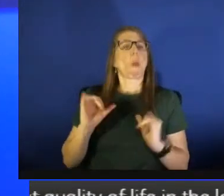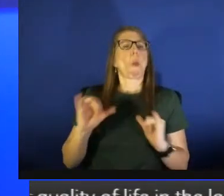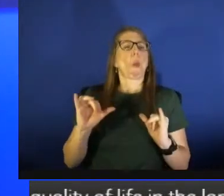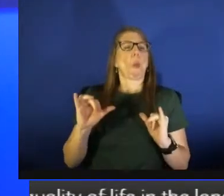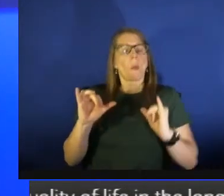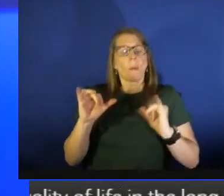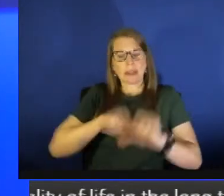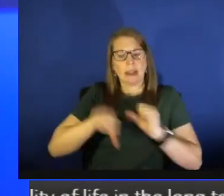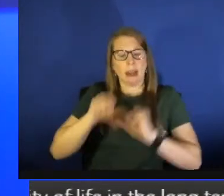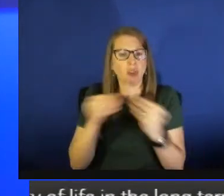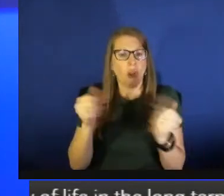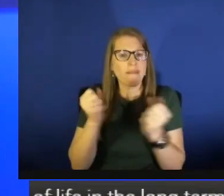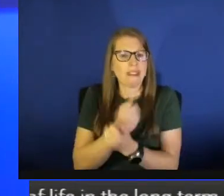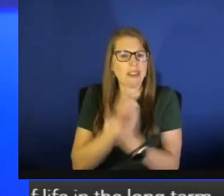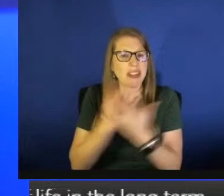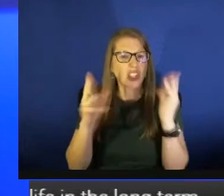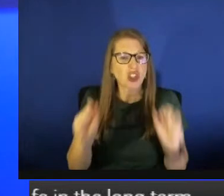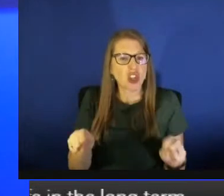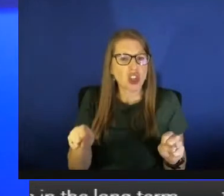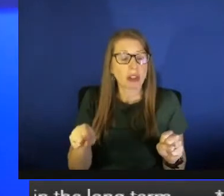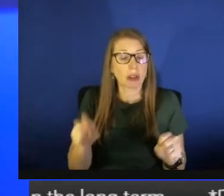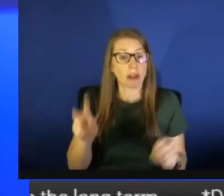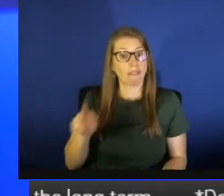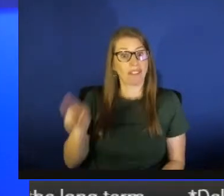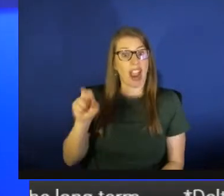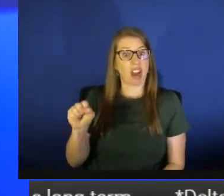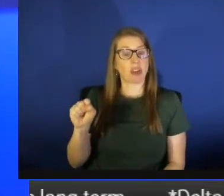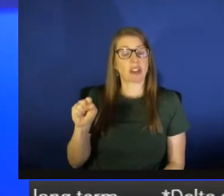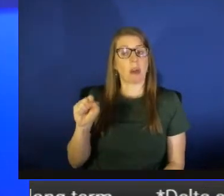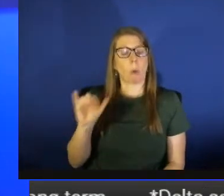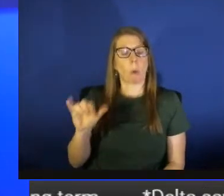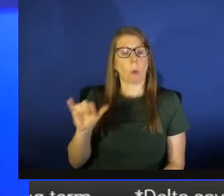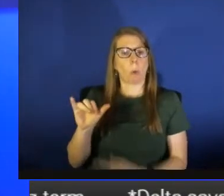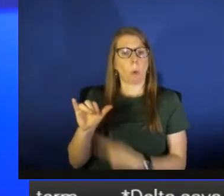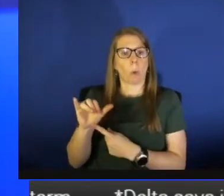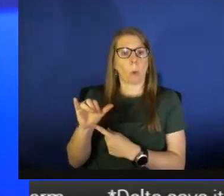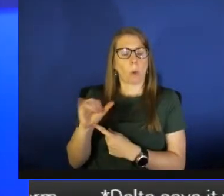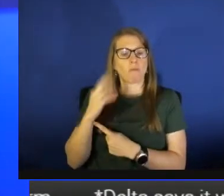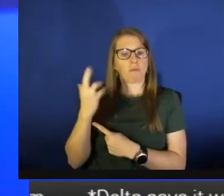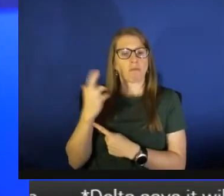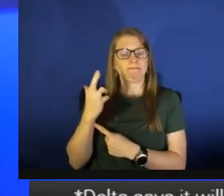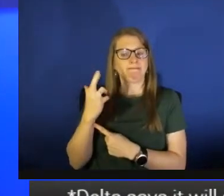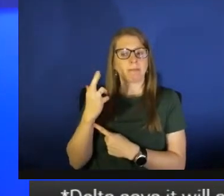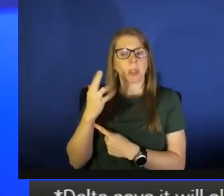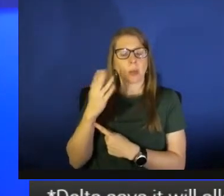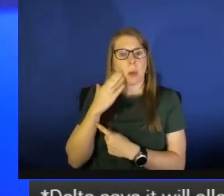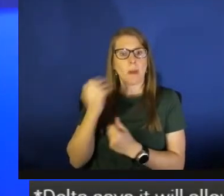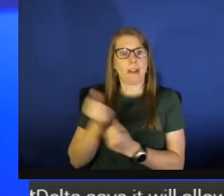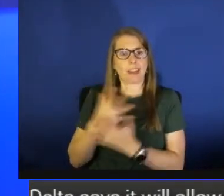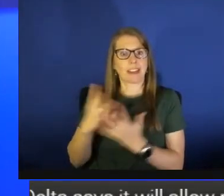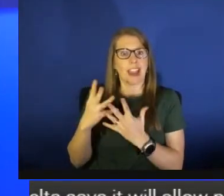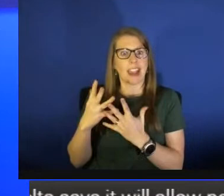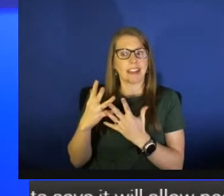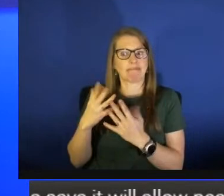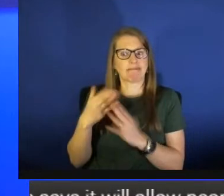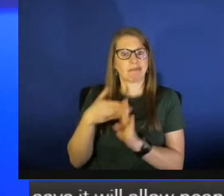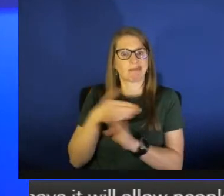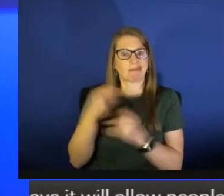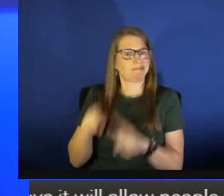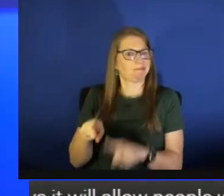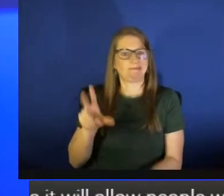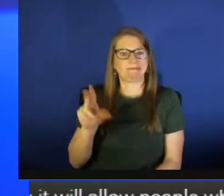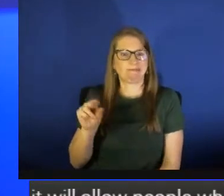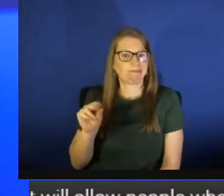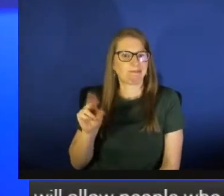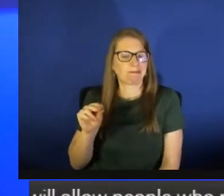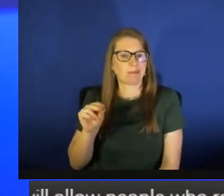everything. And this virus taught us that we didn't know everything initially and that we had to learn about it. The problem was that created an expectation